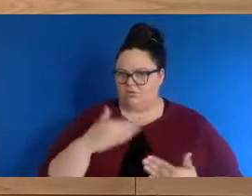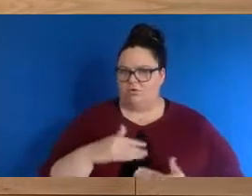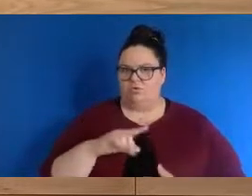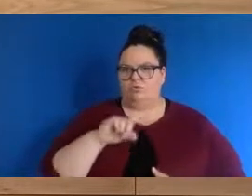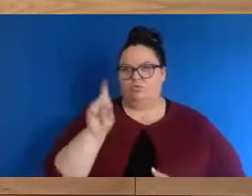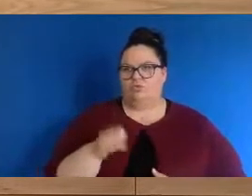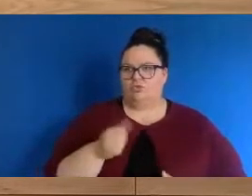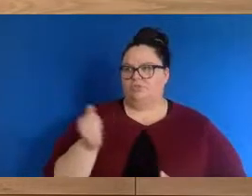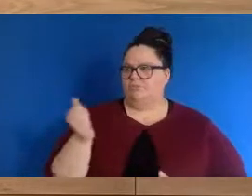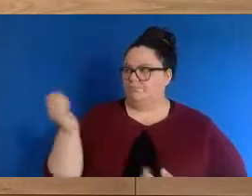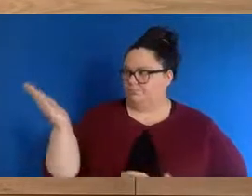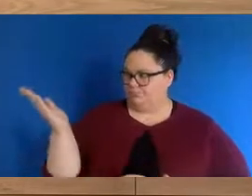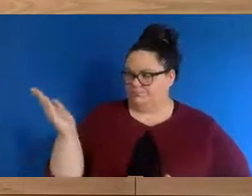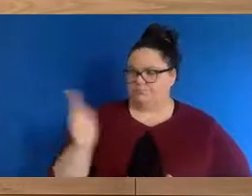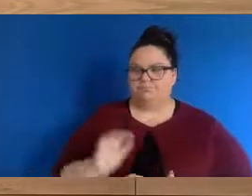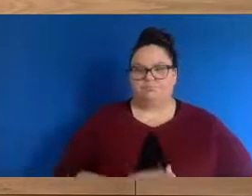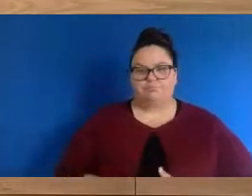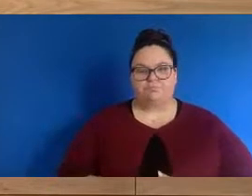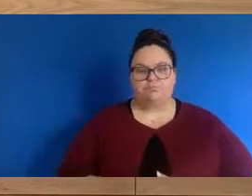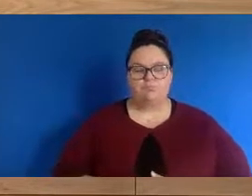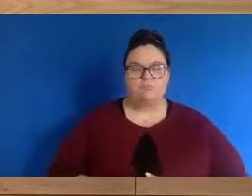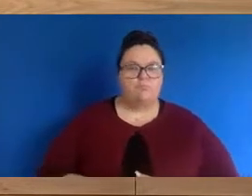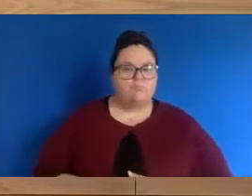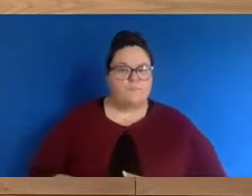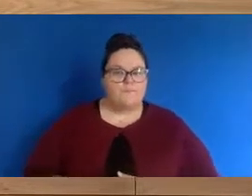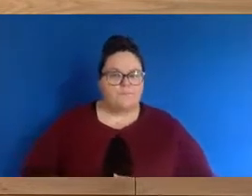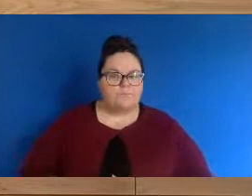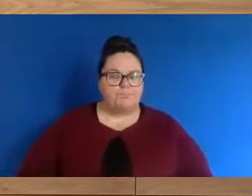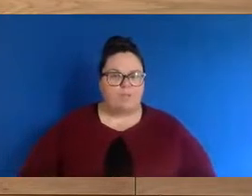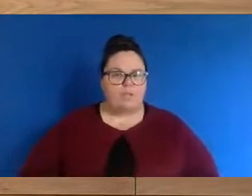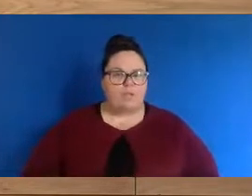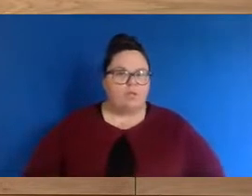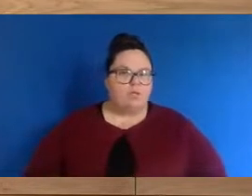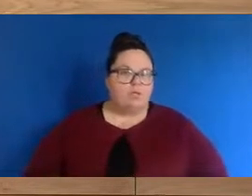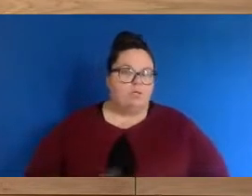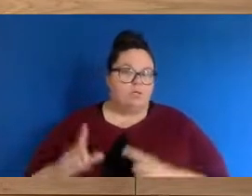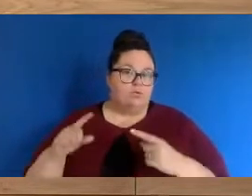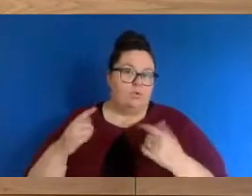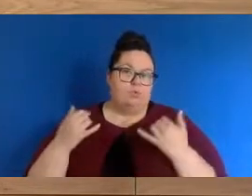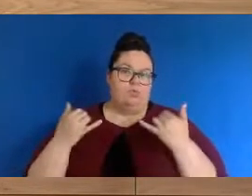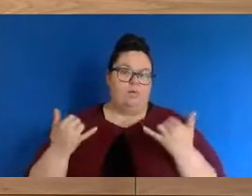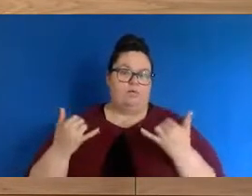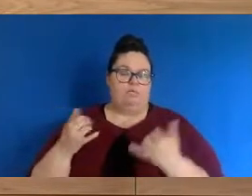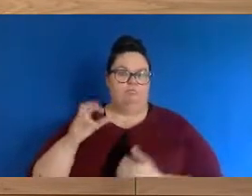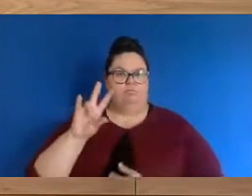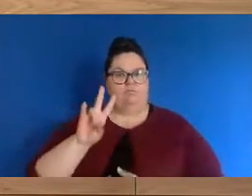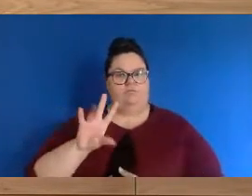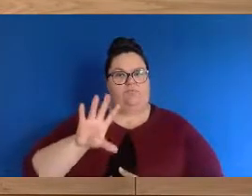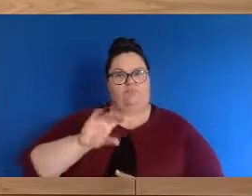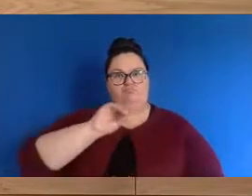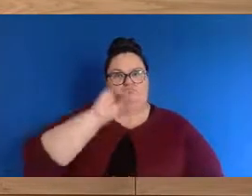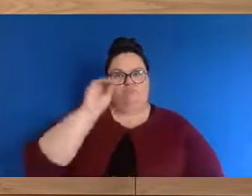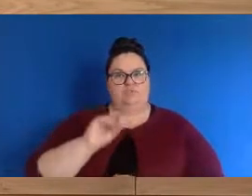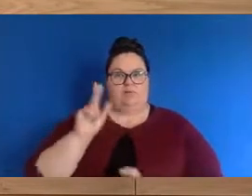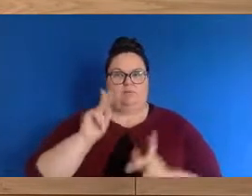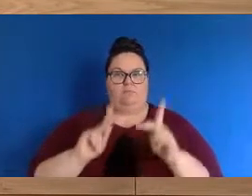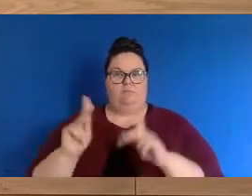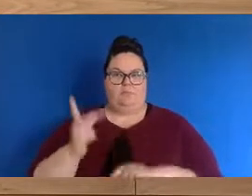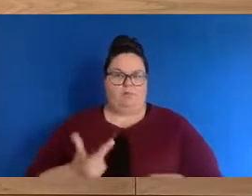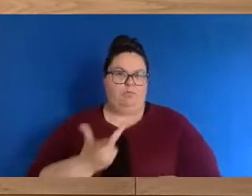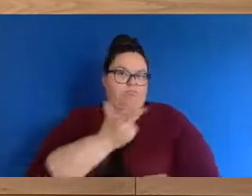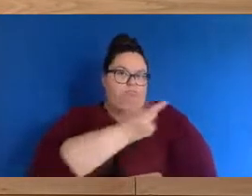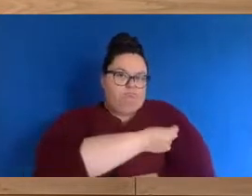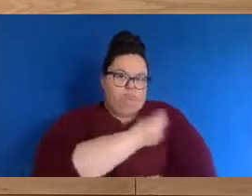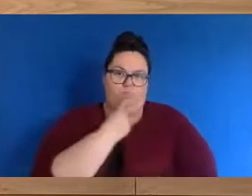Dr. Russell. So, Dr. Russell, since we reached 75% of the people vaccinated for the first